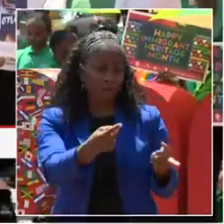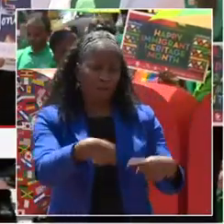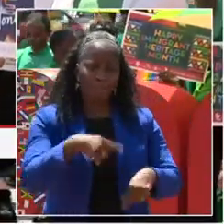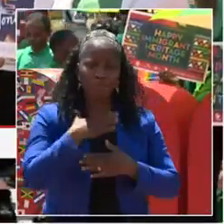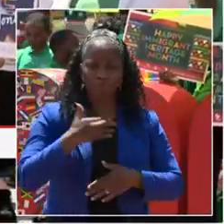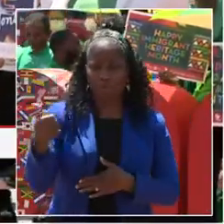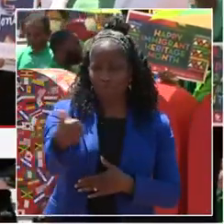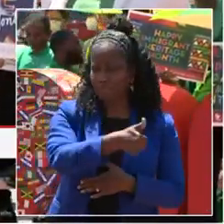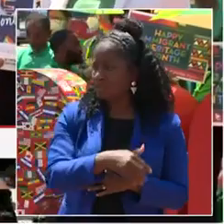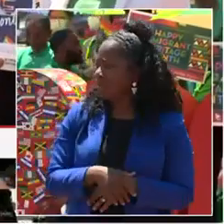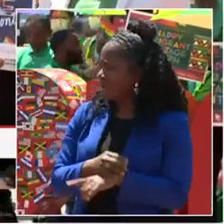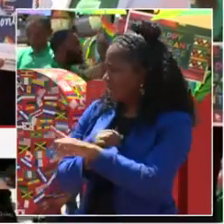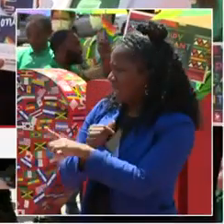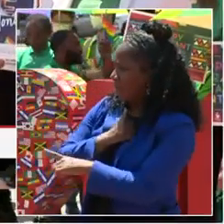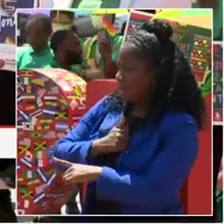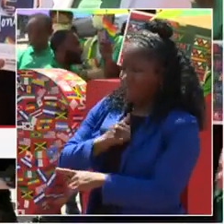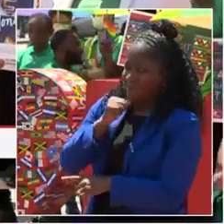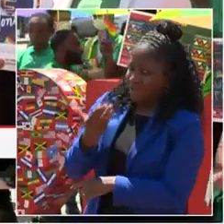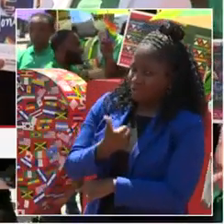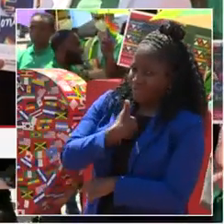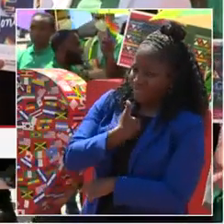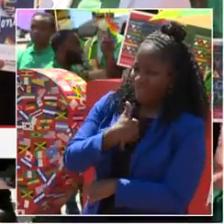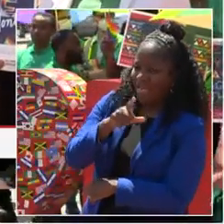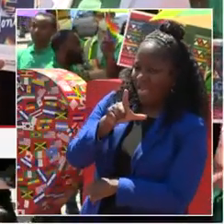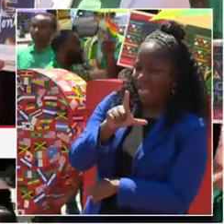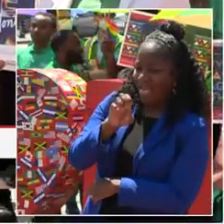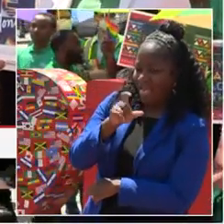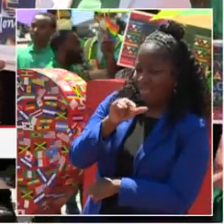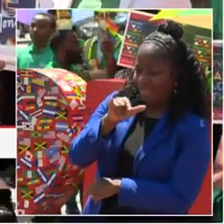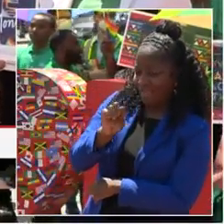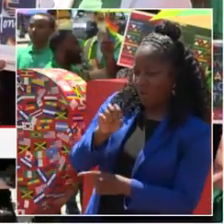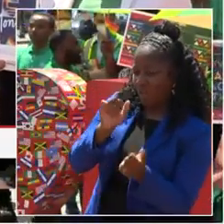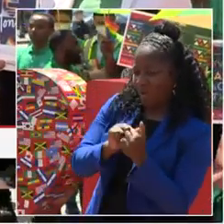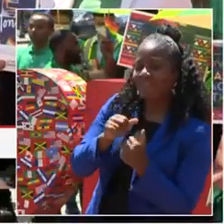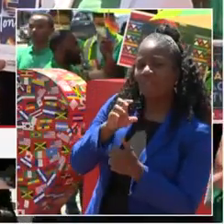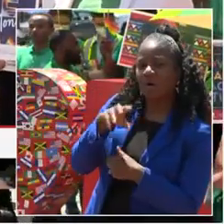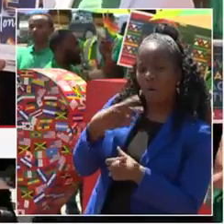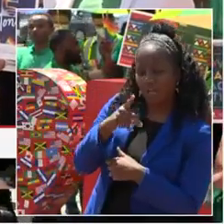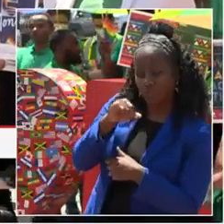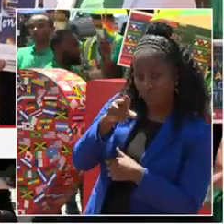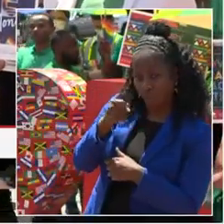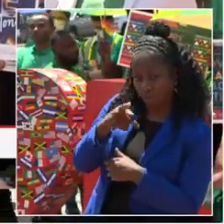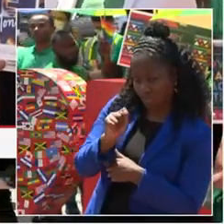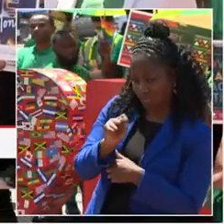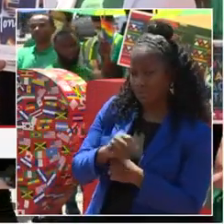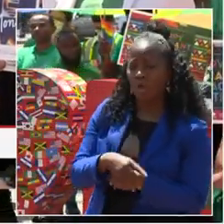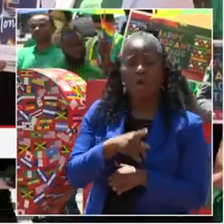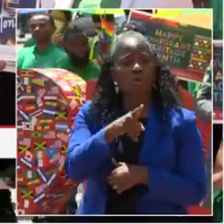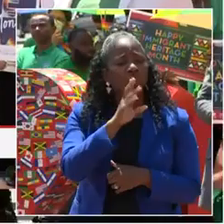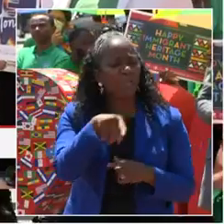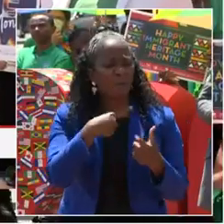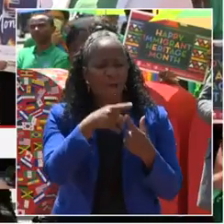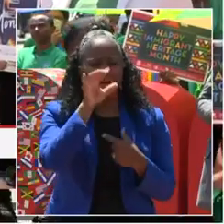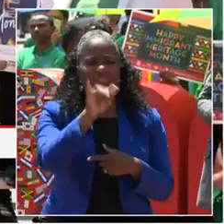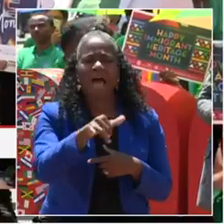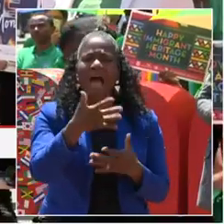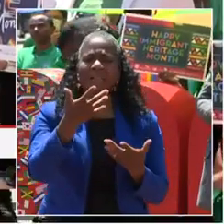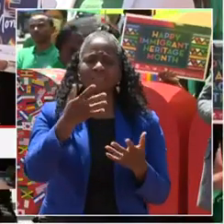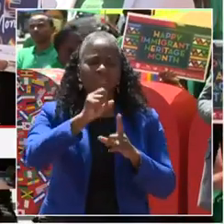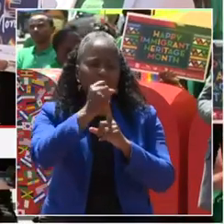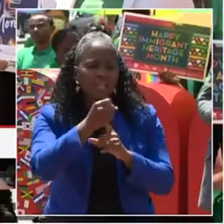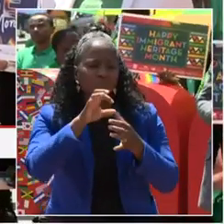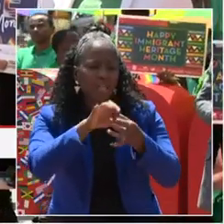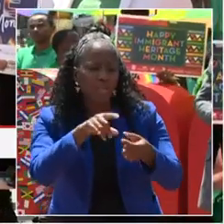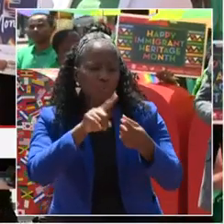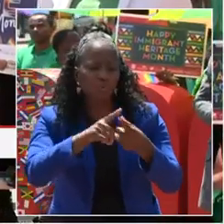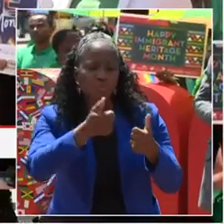themselves. Apologies for not introducing myself. It's Ellie Silverman with the Washington Post. And you mentioned a looming case in front of the Supreme Court. Are you